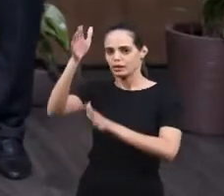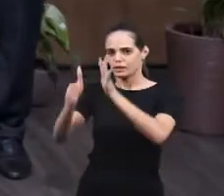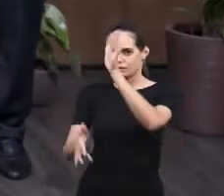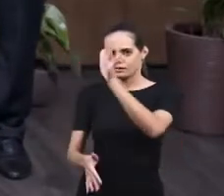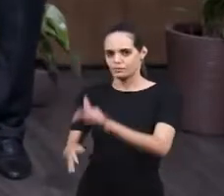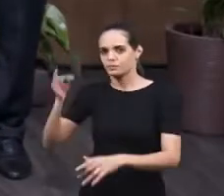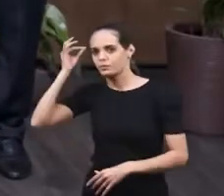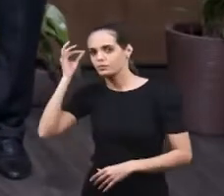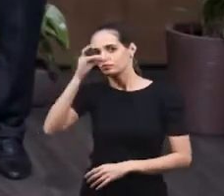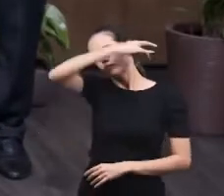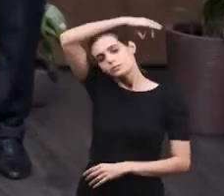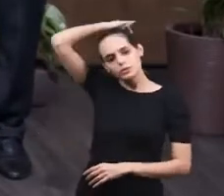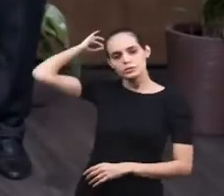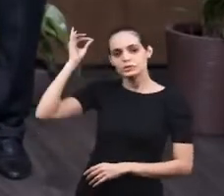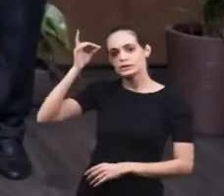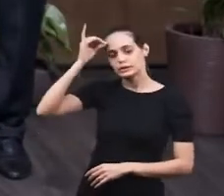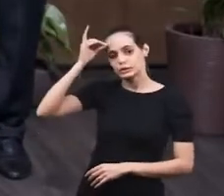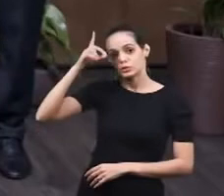Pentecost.